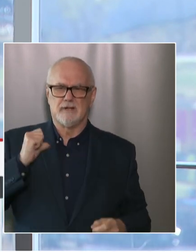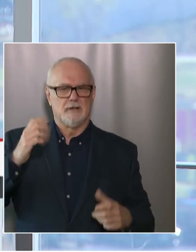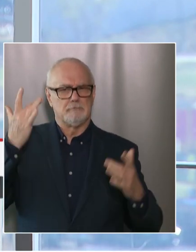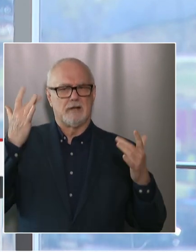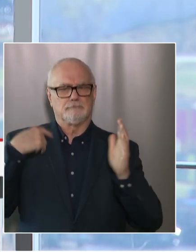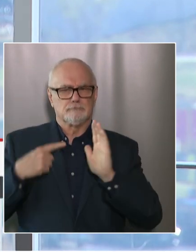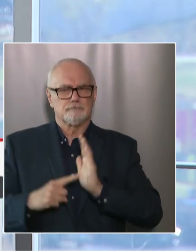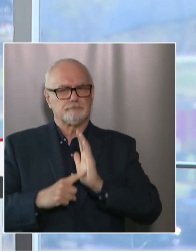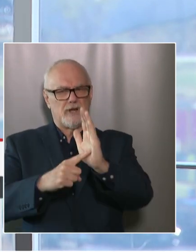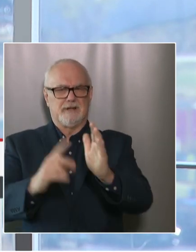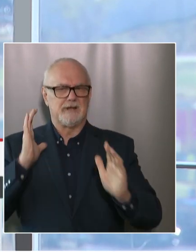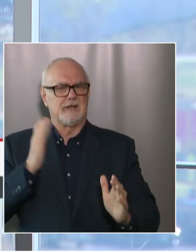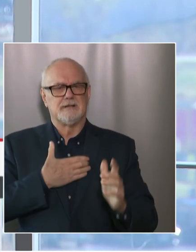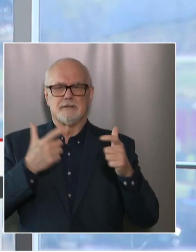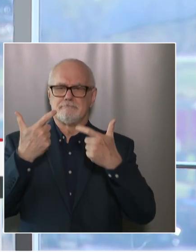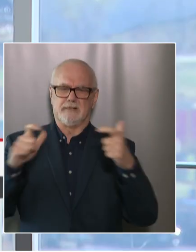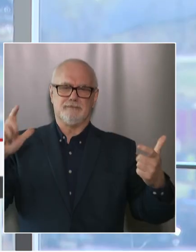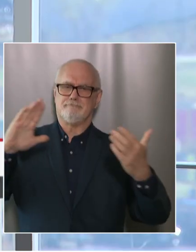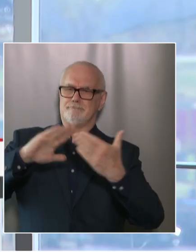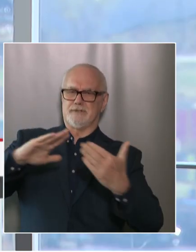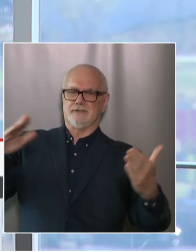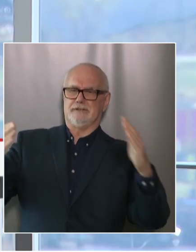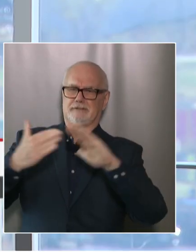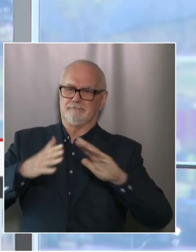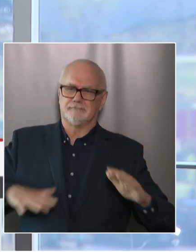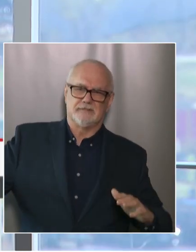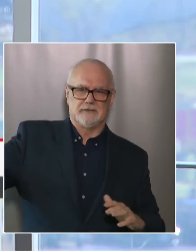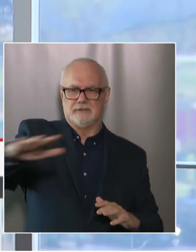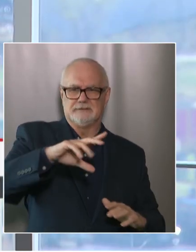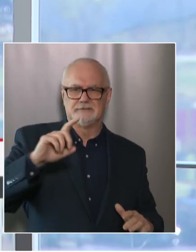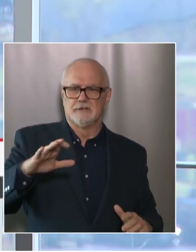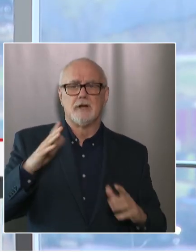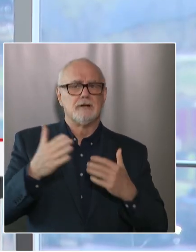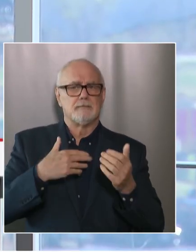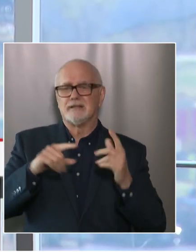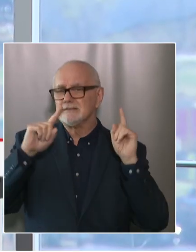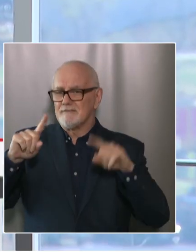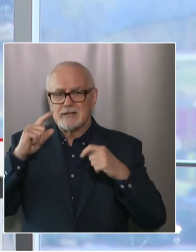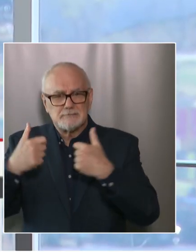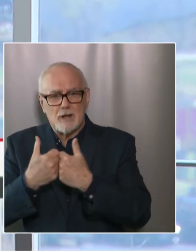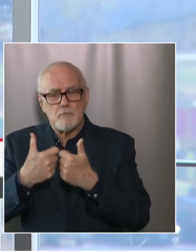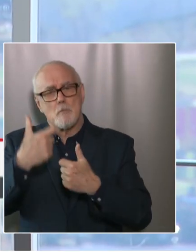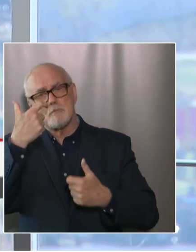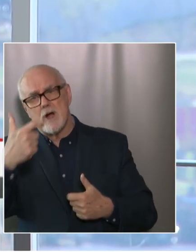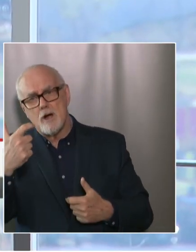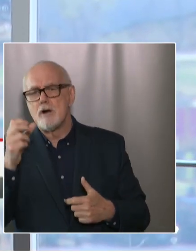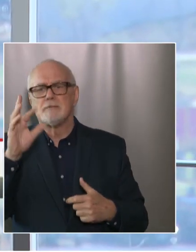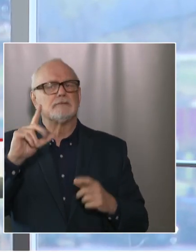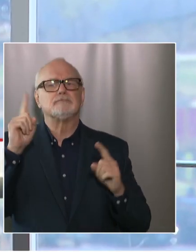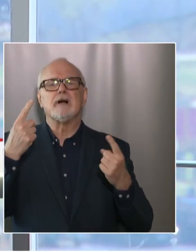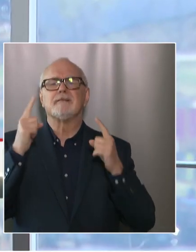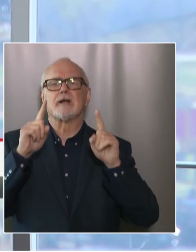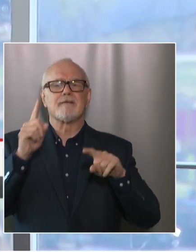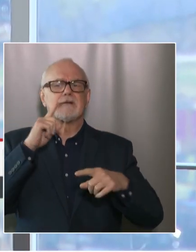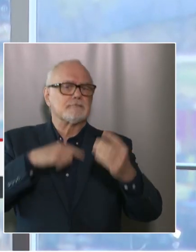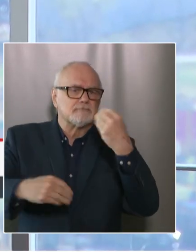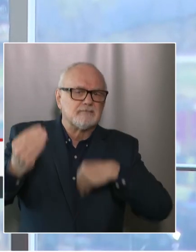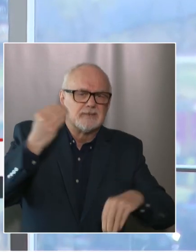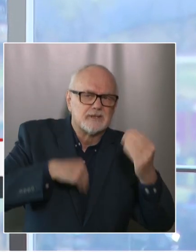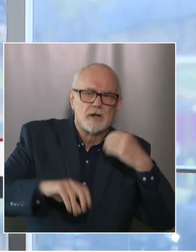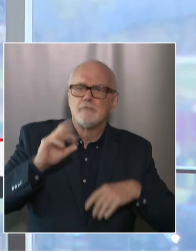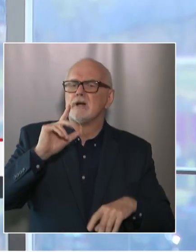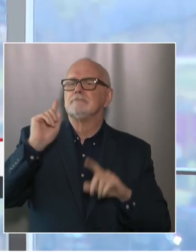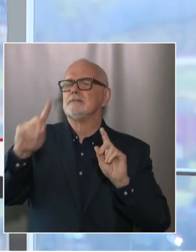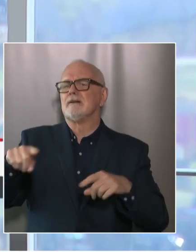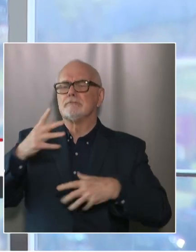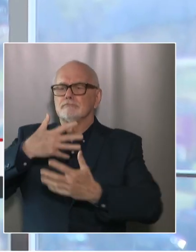baseball, the delicious ballpark food, or plan to take in one of our incredible concerts, we're here and part of the city all